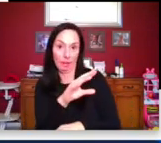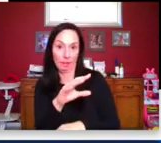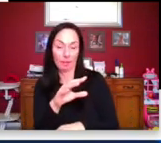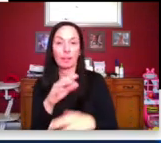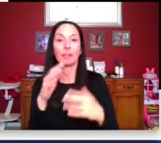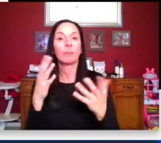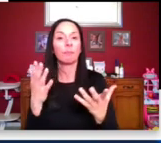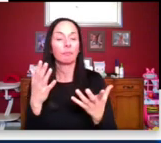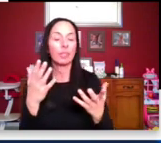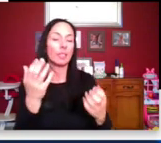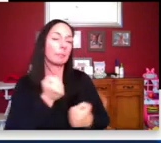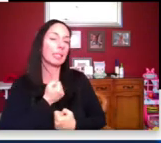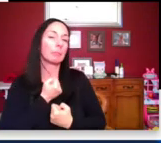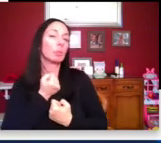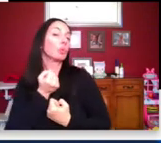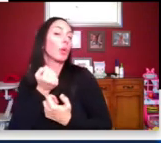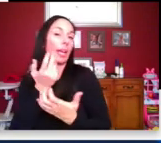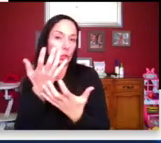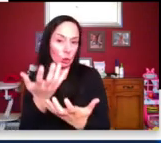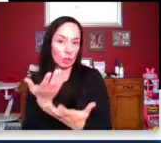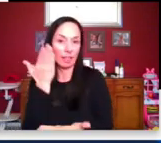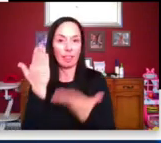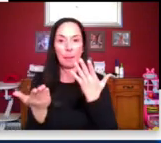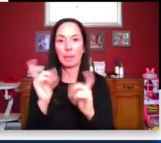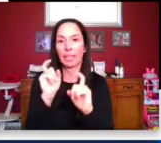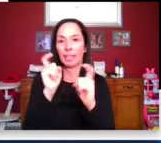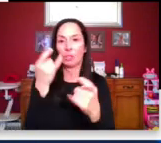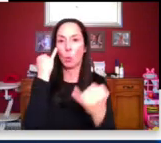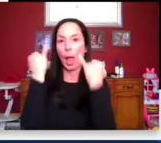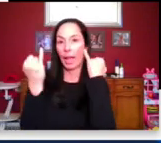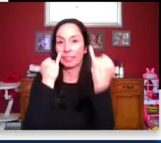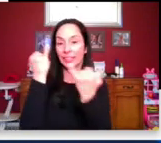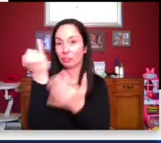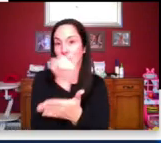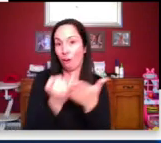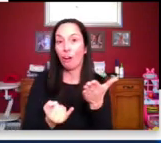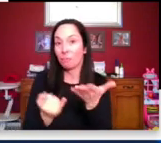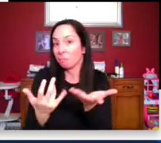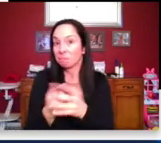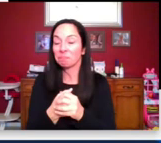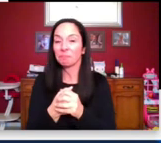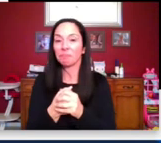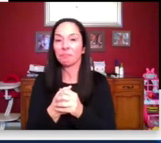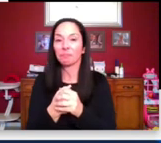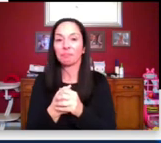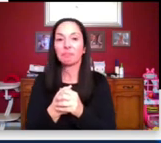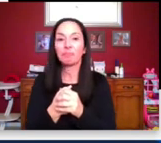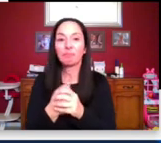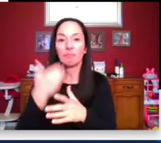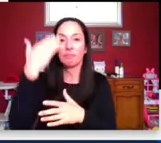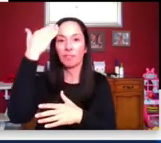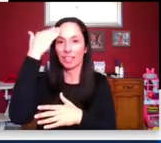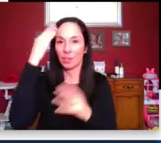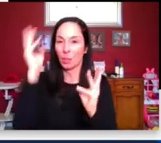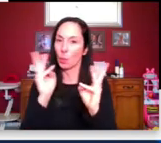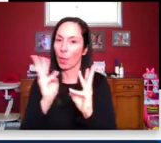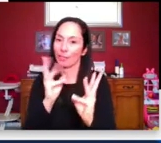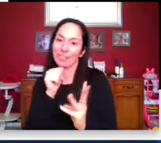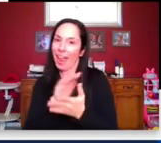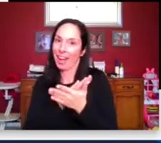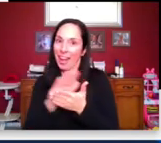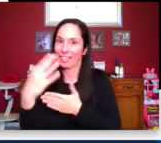here's some inspiration that may give you some ideas for your artwork. Now I know the weather may not be nice